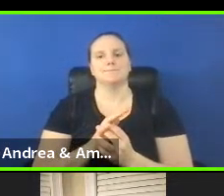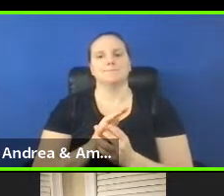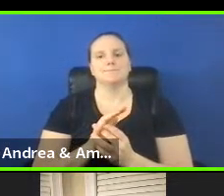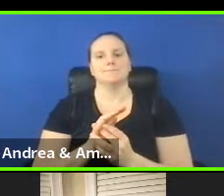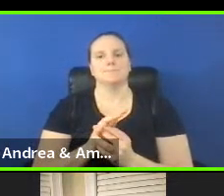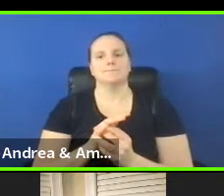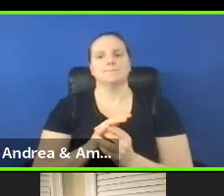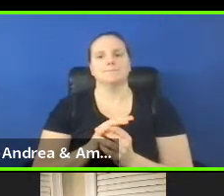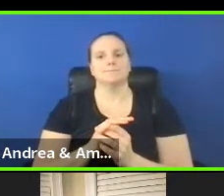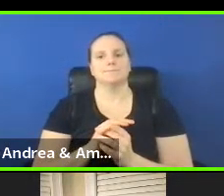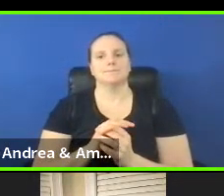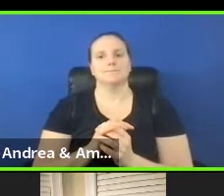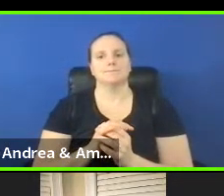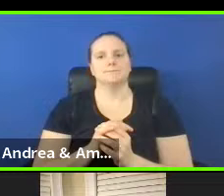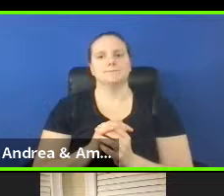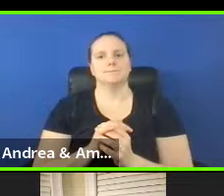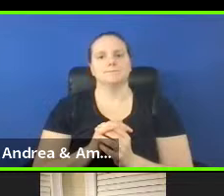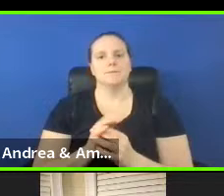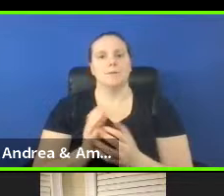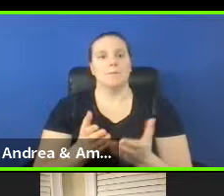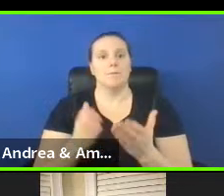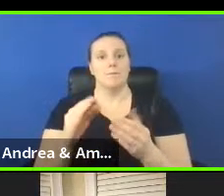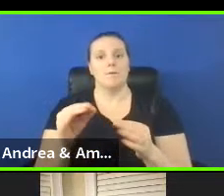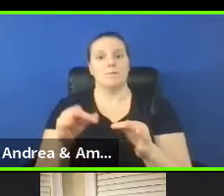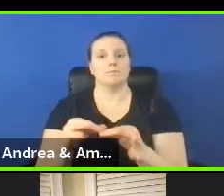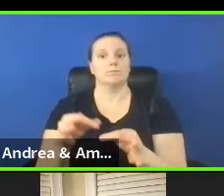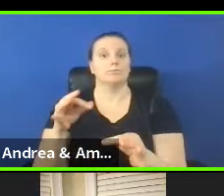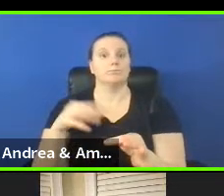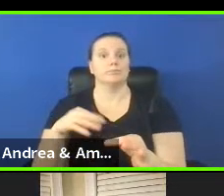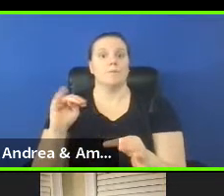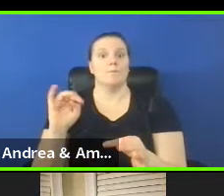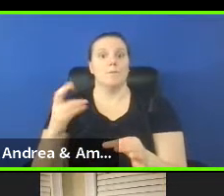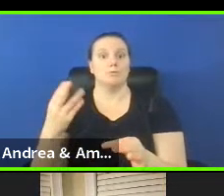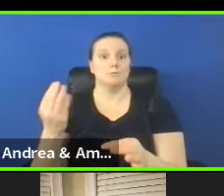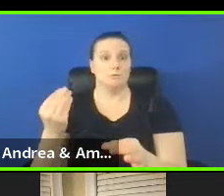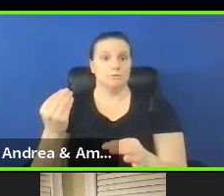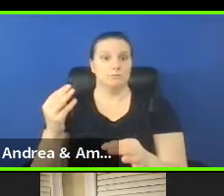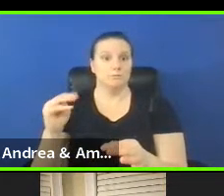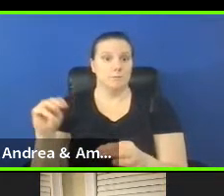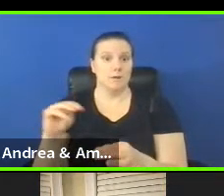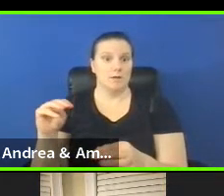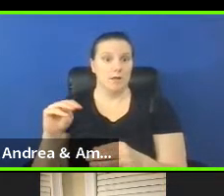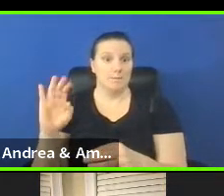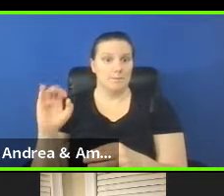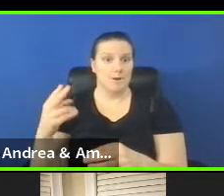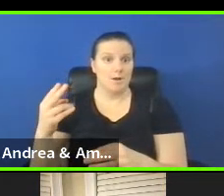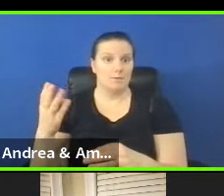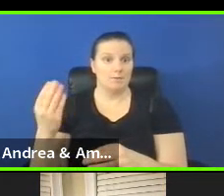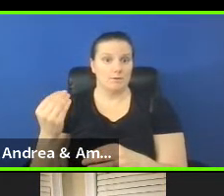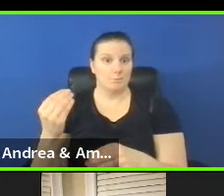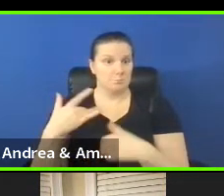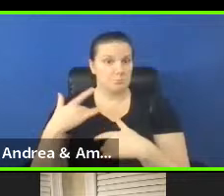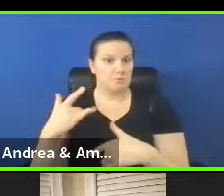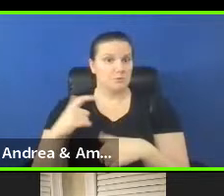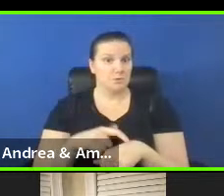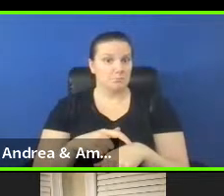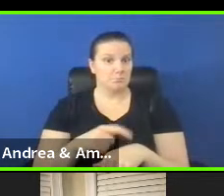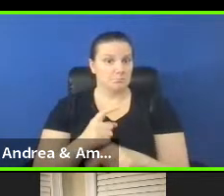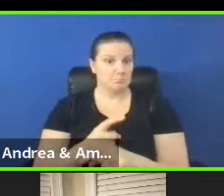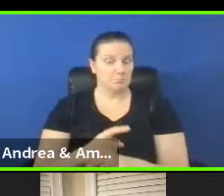All right, so the proposal is move us to March 14th, Monday, March 14th, usual time.